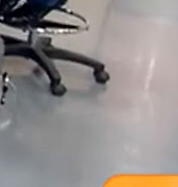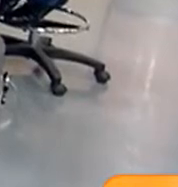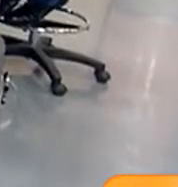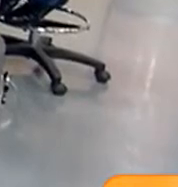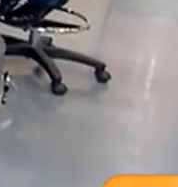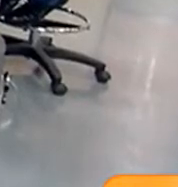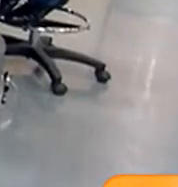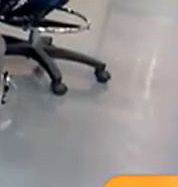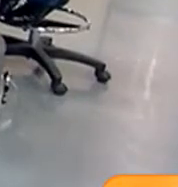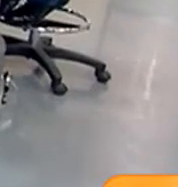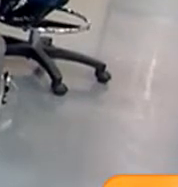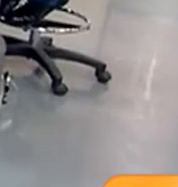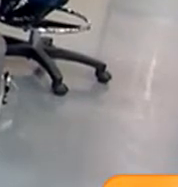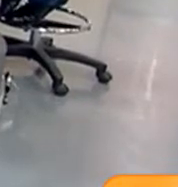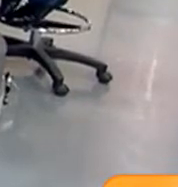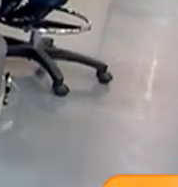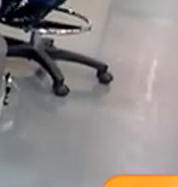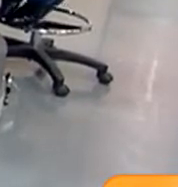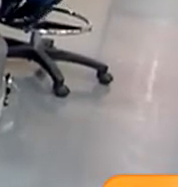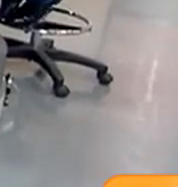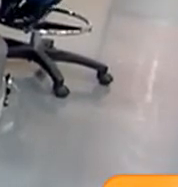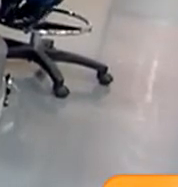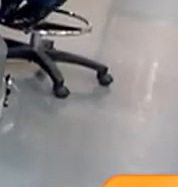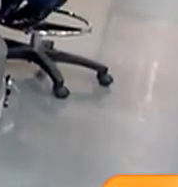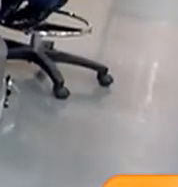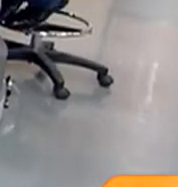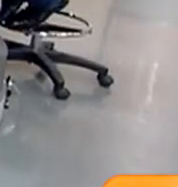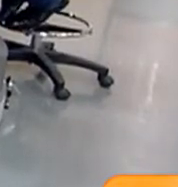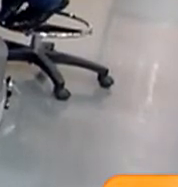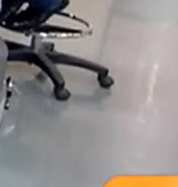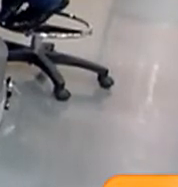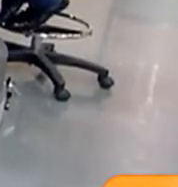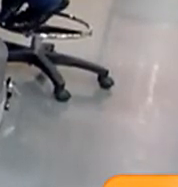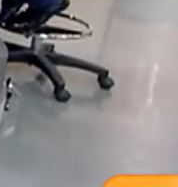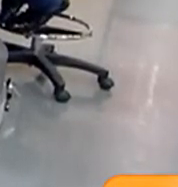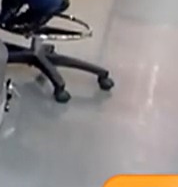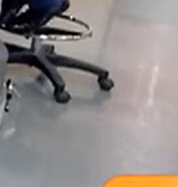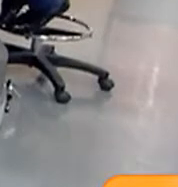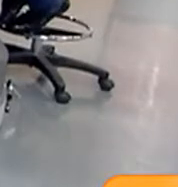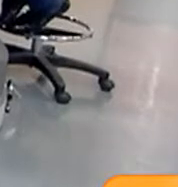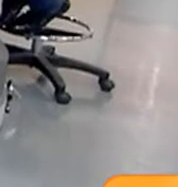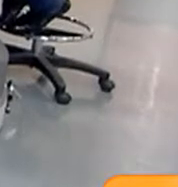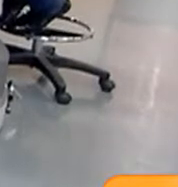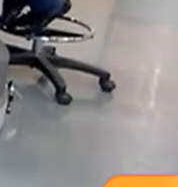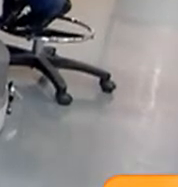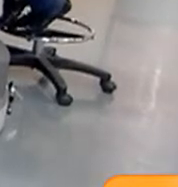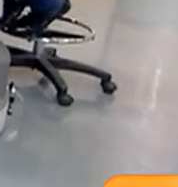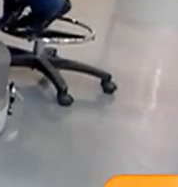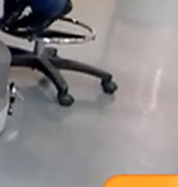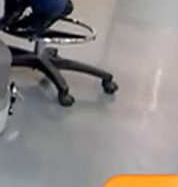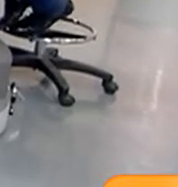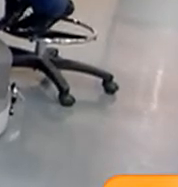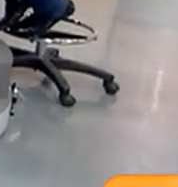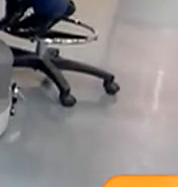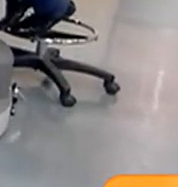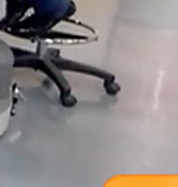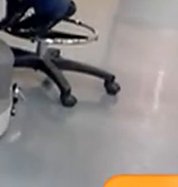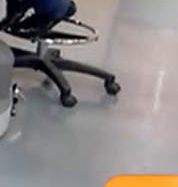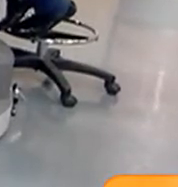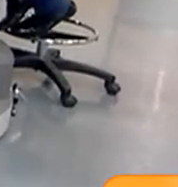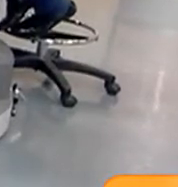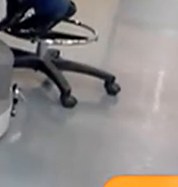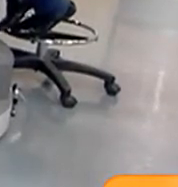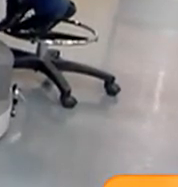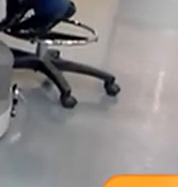Sam, just on the aircraft spare parts, let me explain something. Just hold on. The truth of the matter. There's a point she's raising. I just